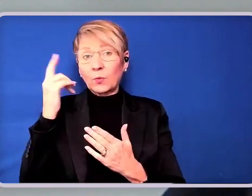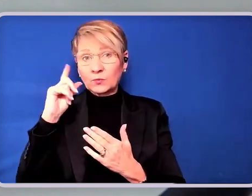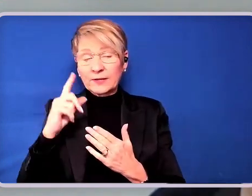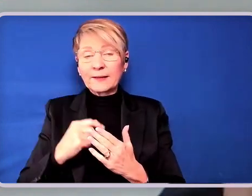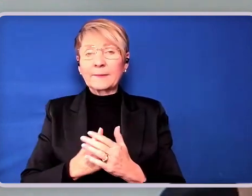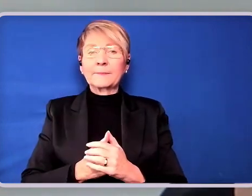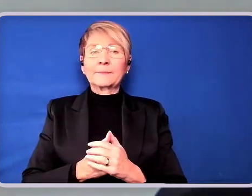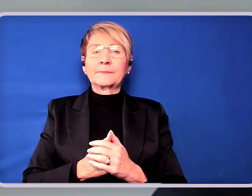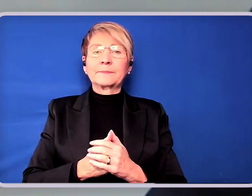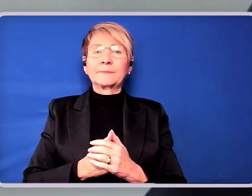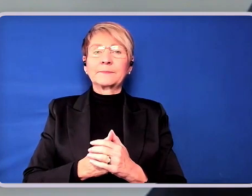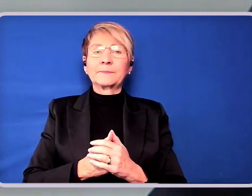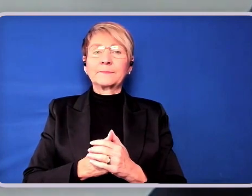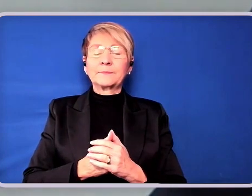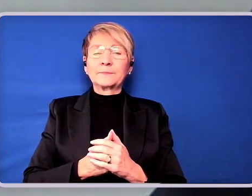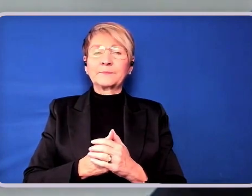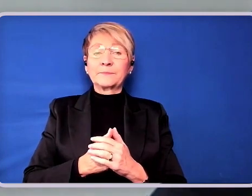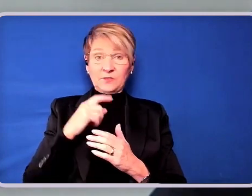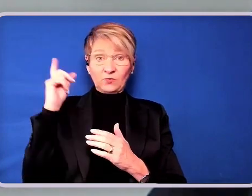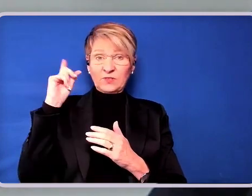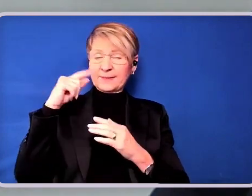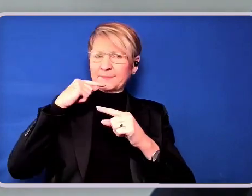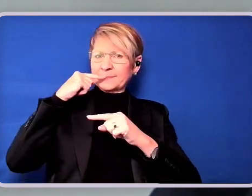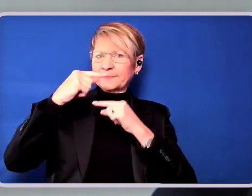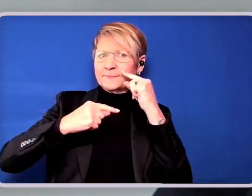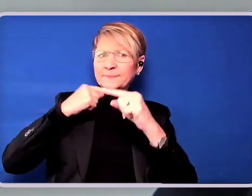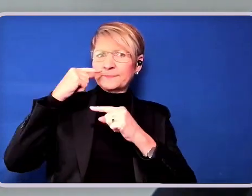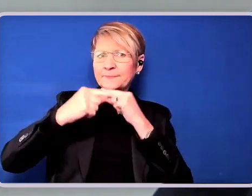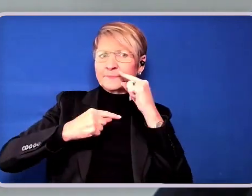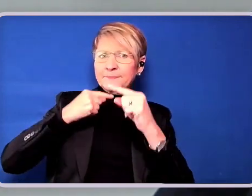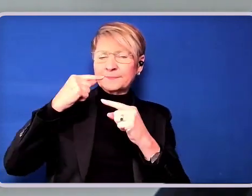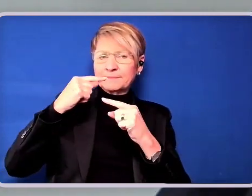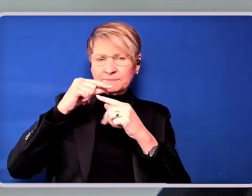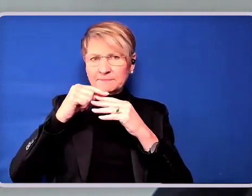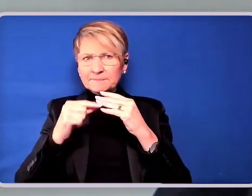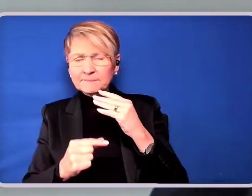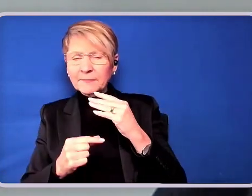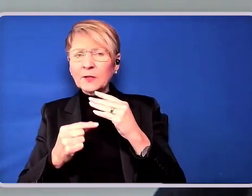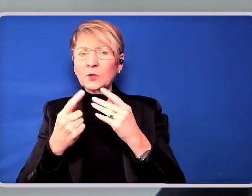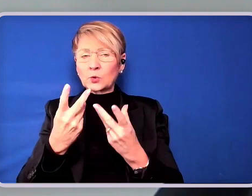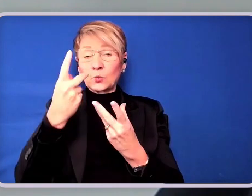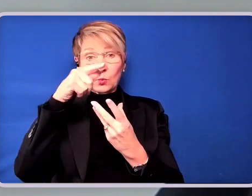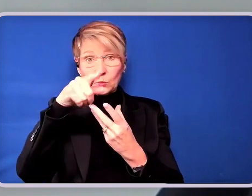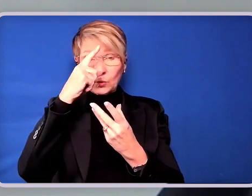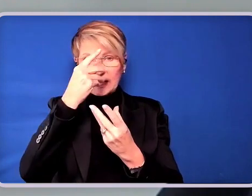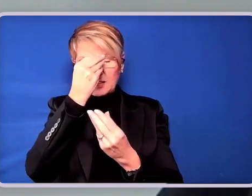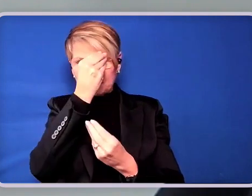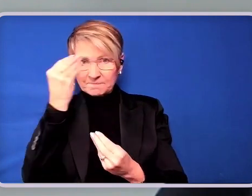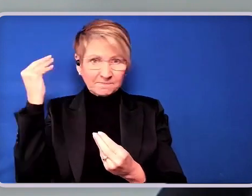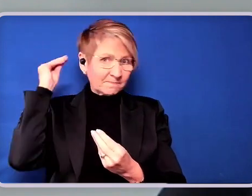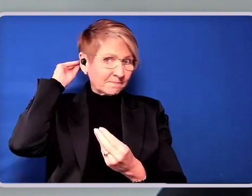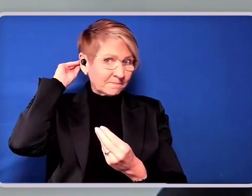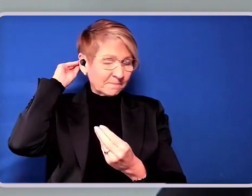about advancing your advocacy practice. So please ensure that you add to your learning by asking questions